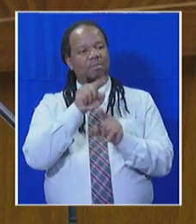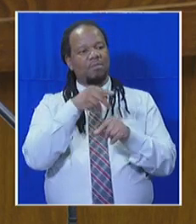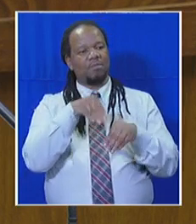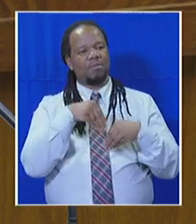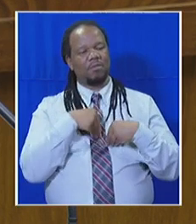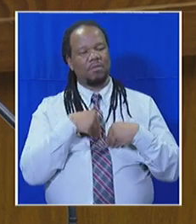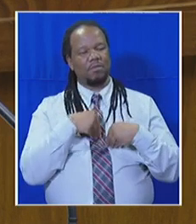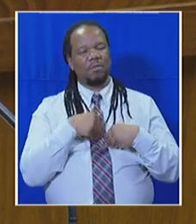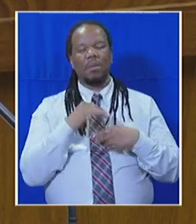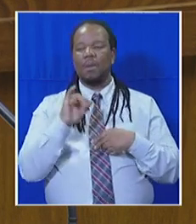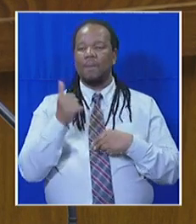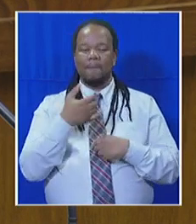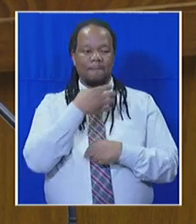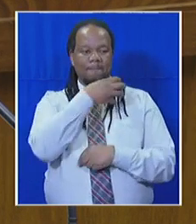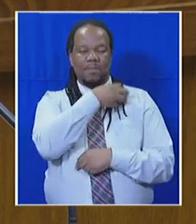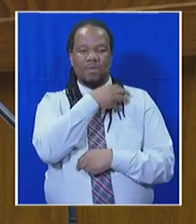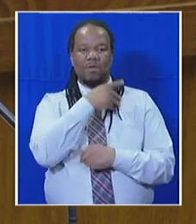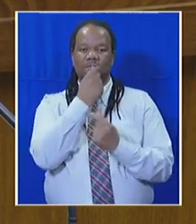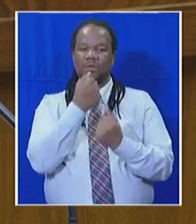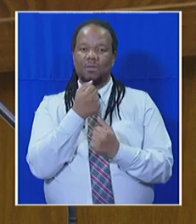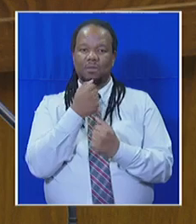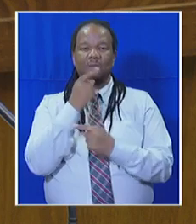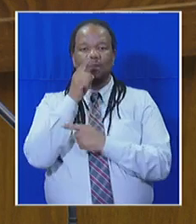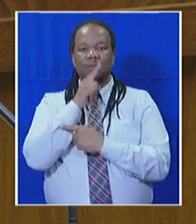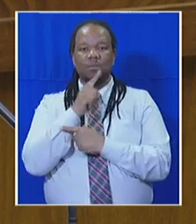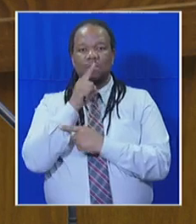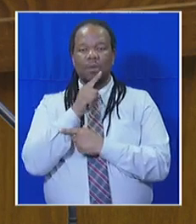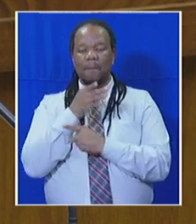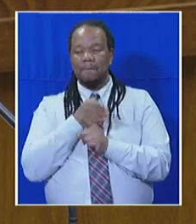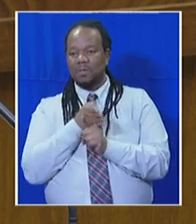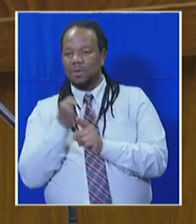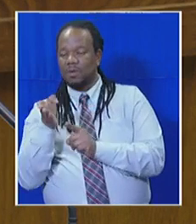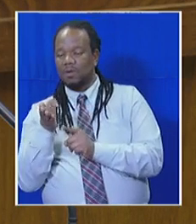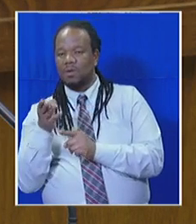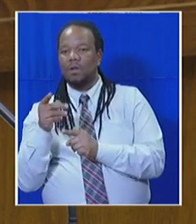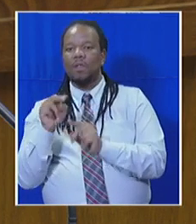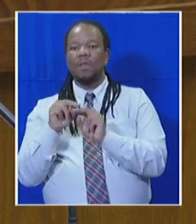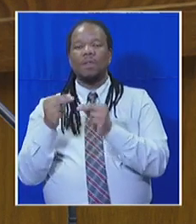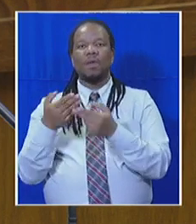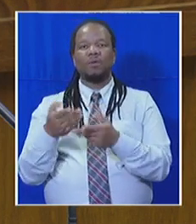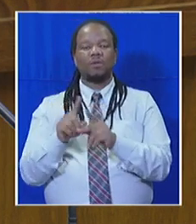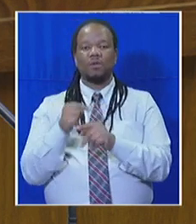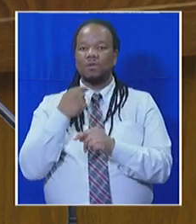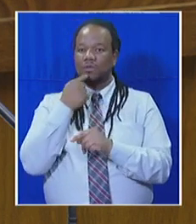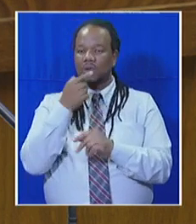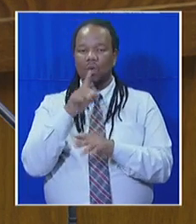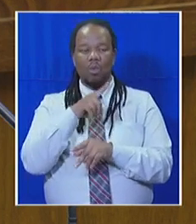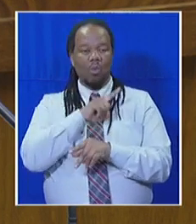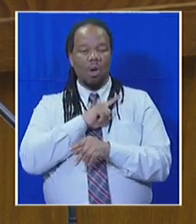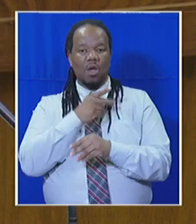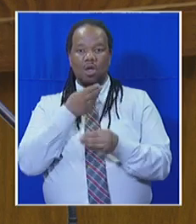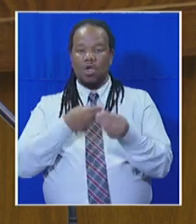Minister of Finance must stop misleading the nation by claiming that the economy is not growing due to the fact that